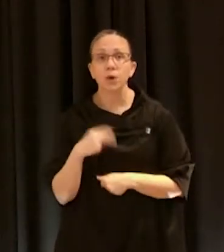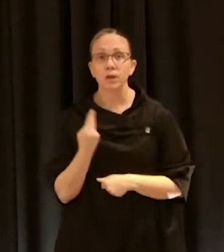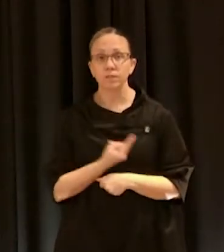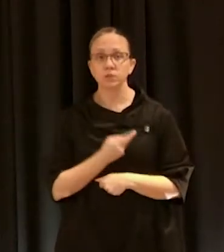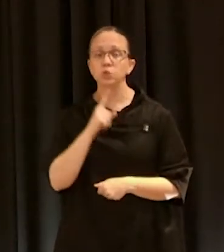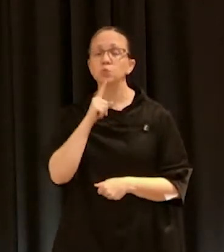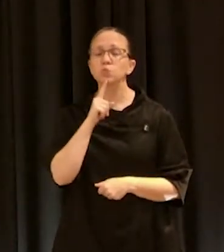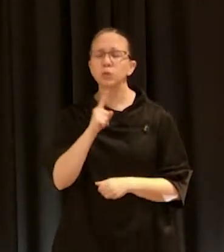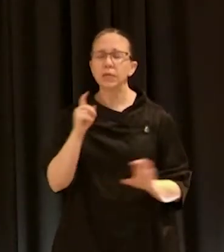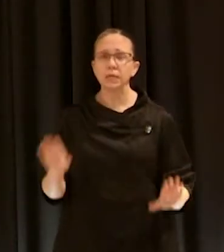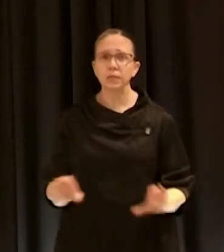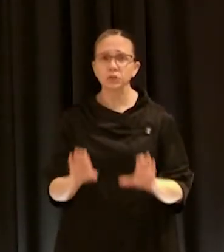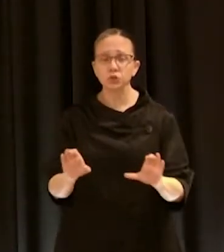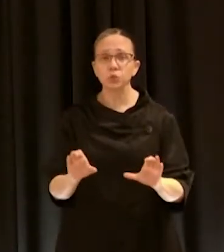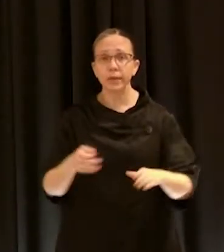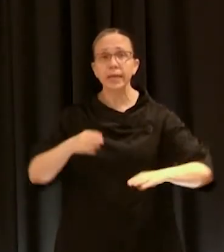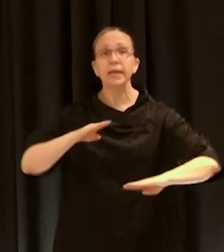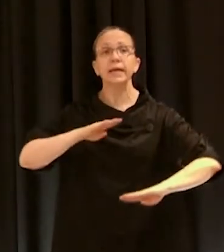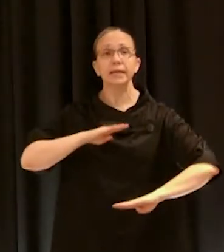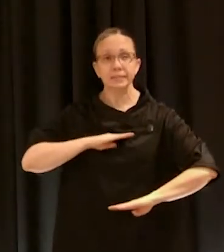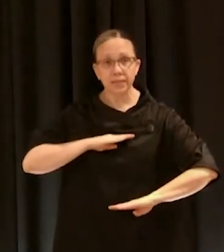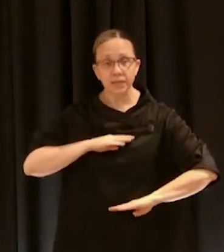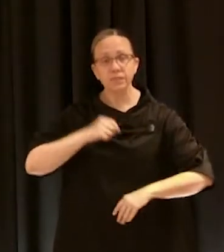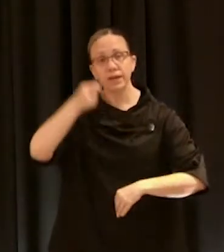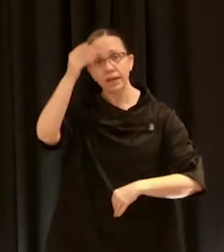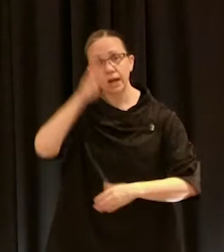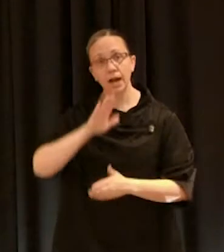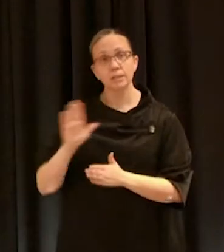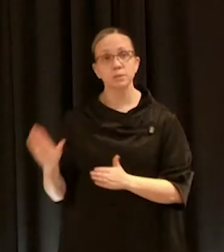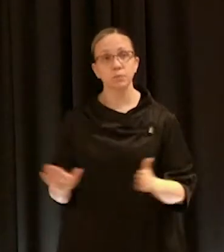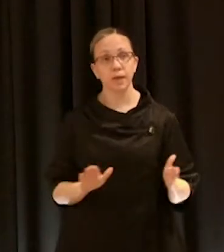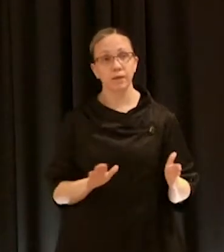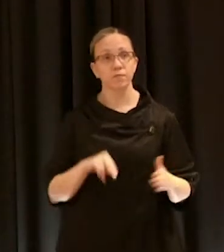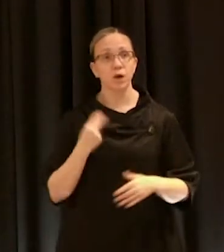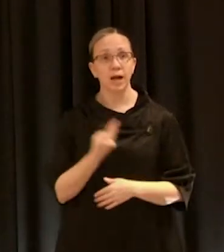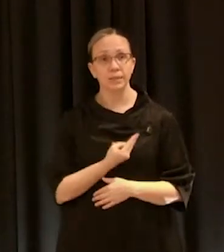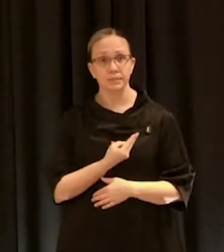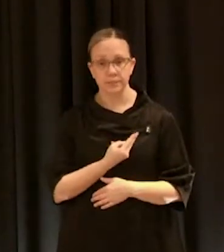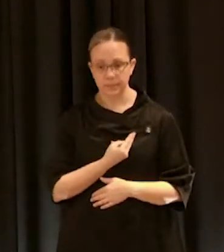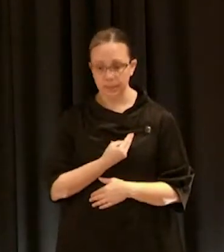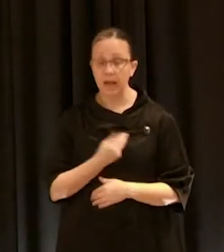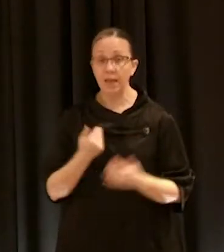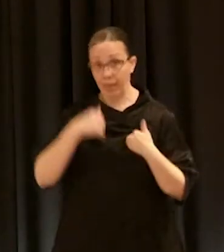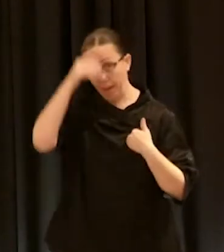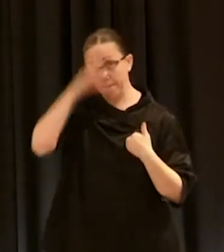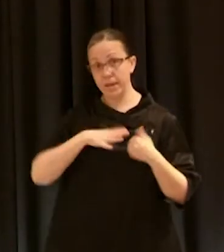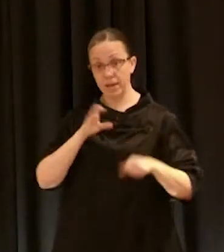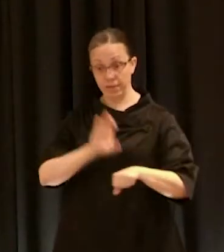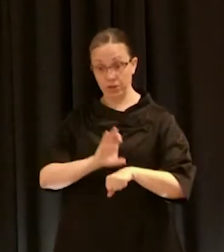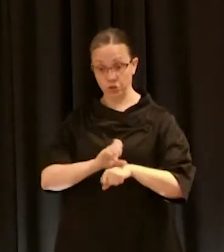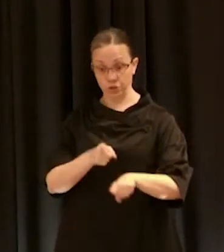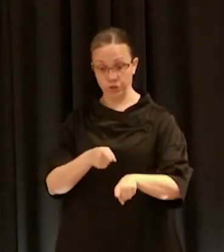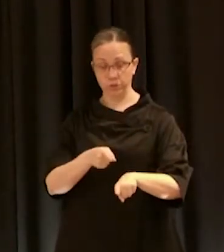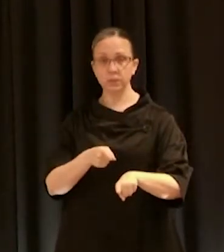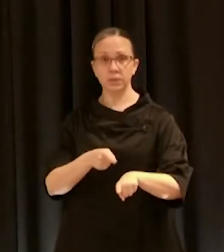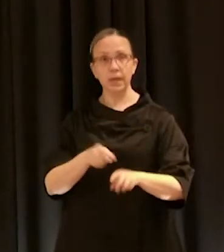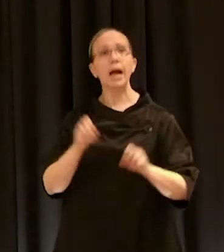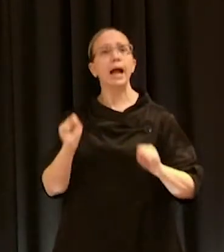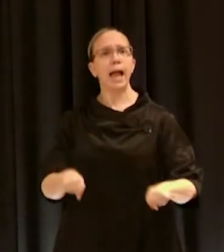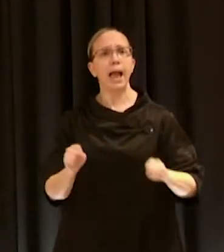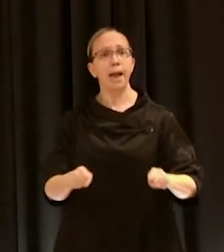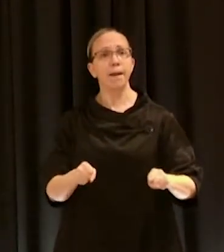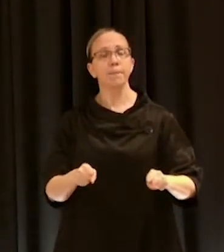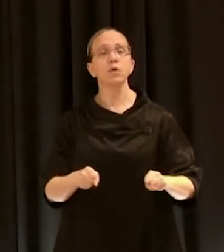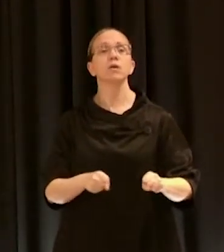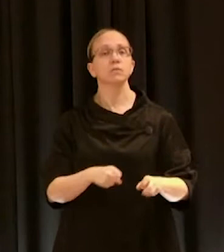are truly doing and fulfilling what God wants us to do. There were men in that church that was well capable